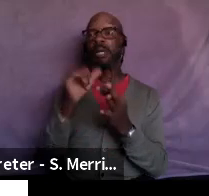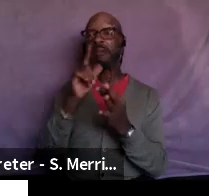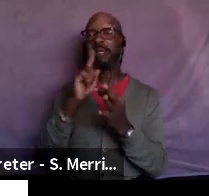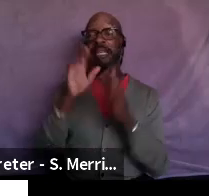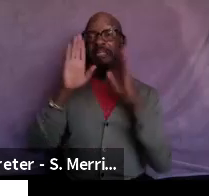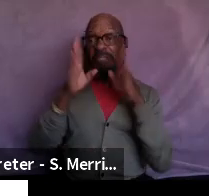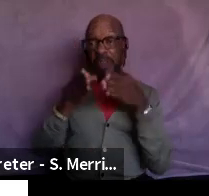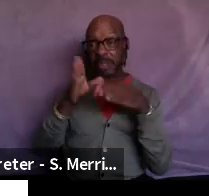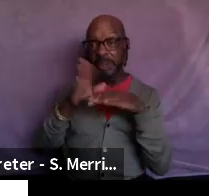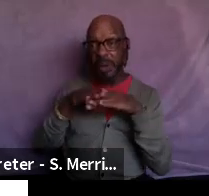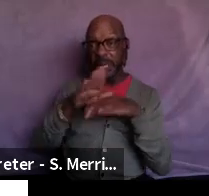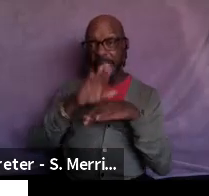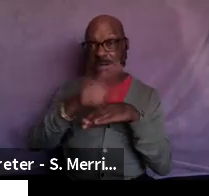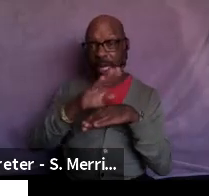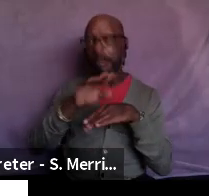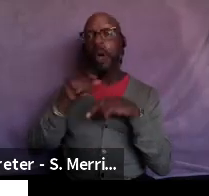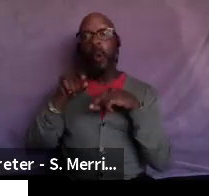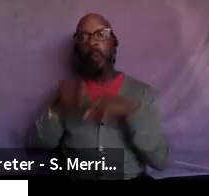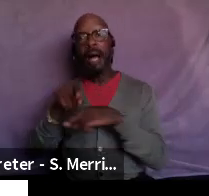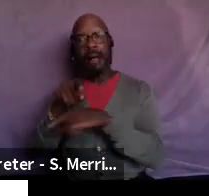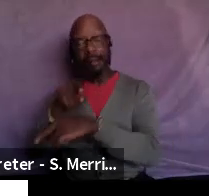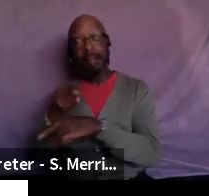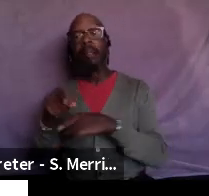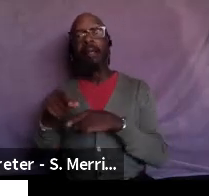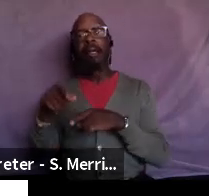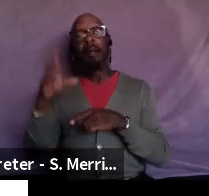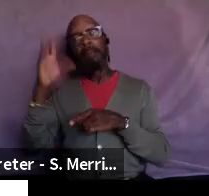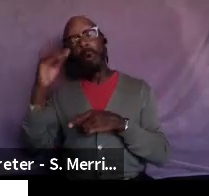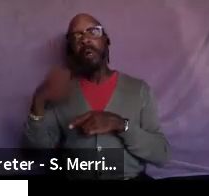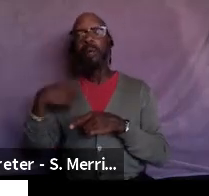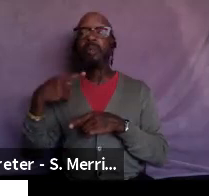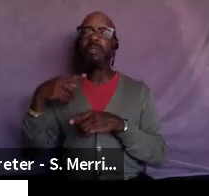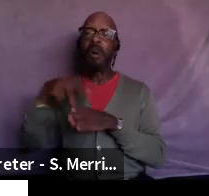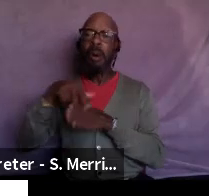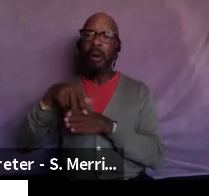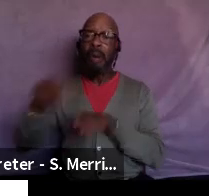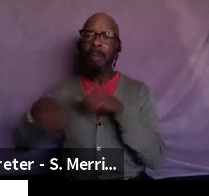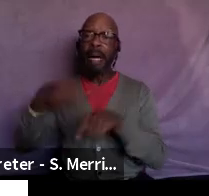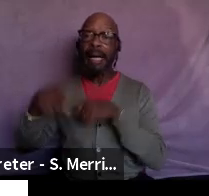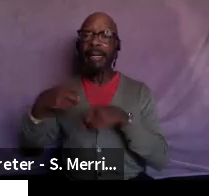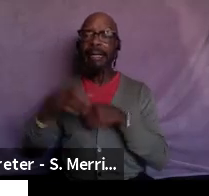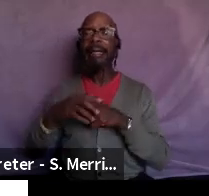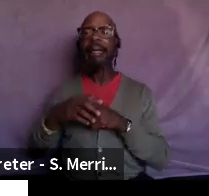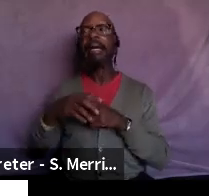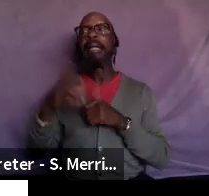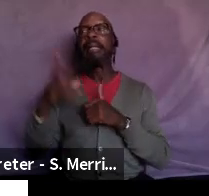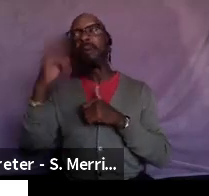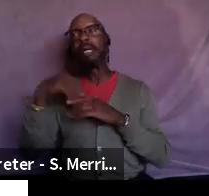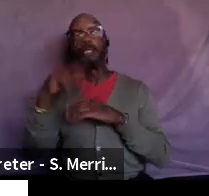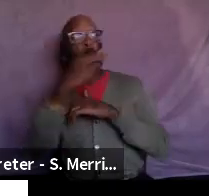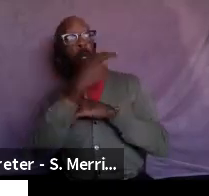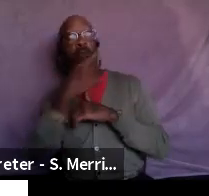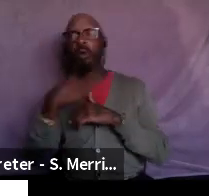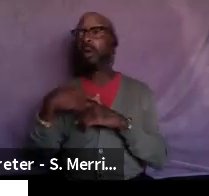the little boy was on a bike, she stood behind him so that he had to look over his shoulder to see what was being said. She also